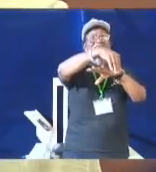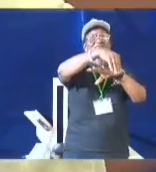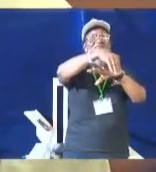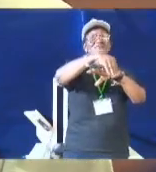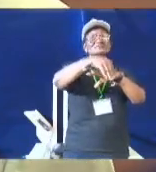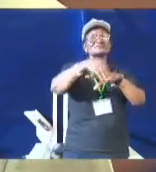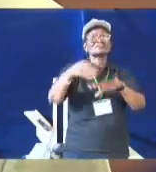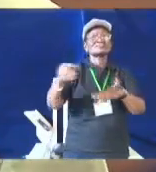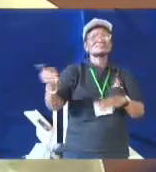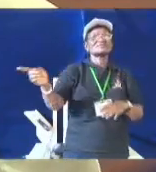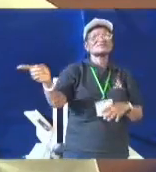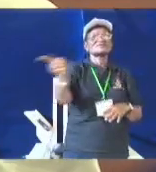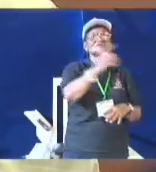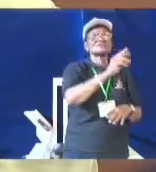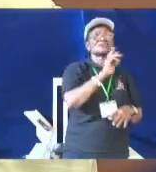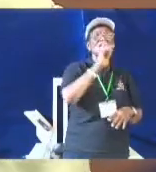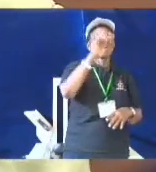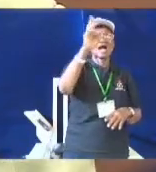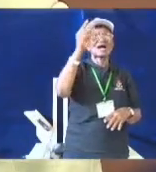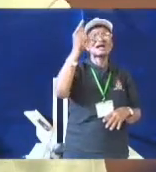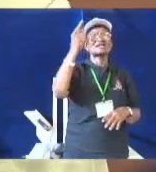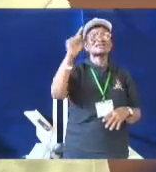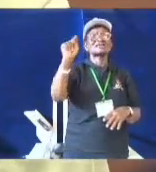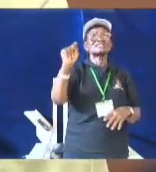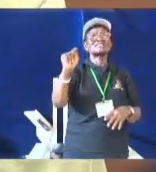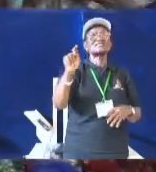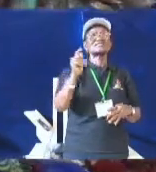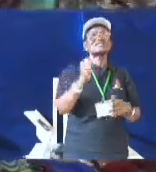You are the threshold of your breakthrough.